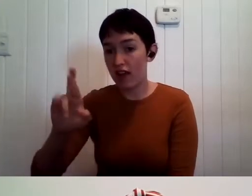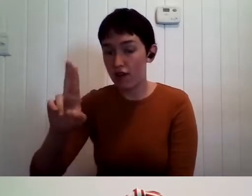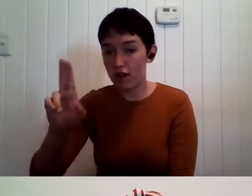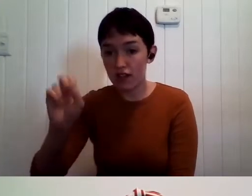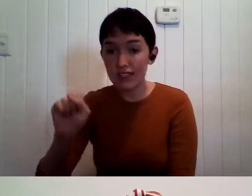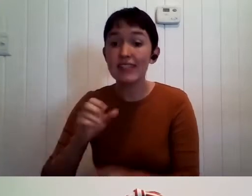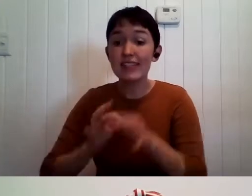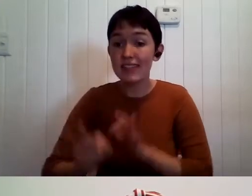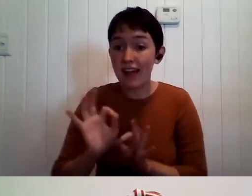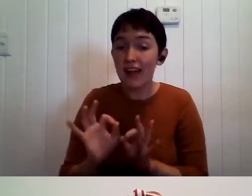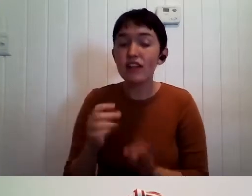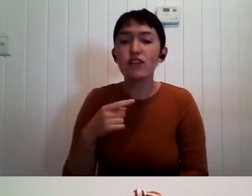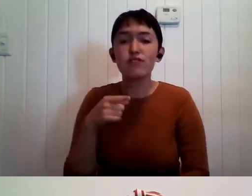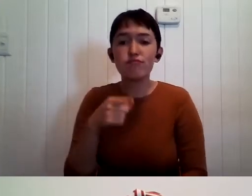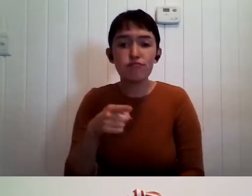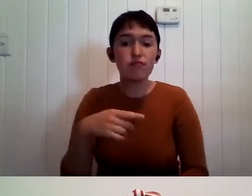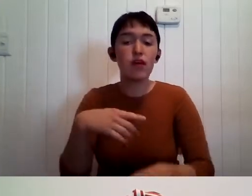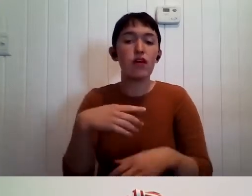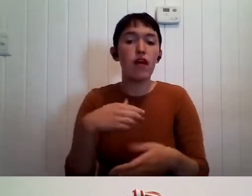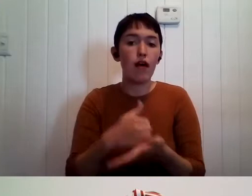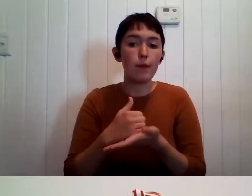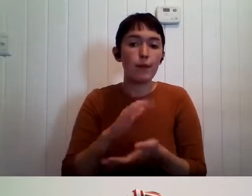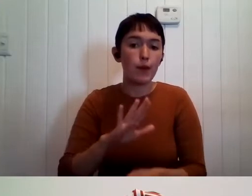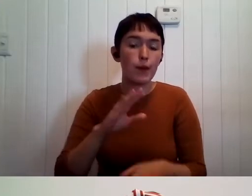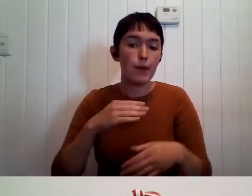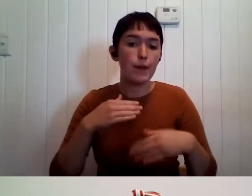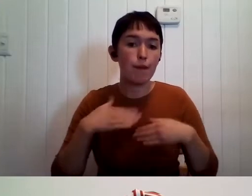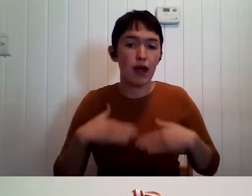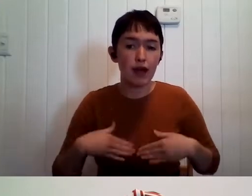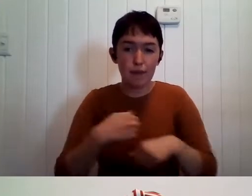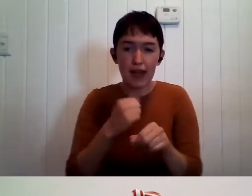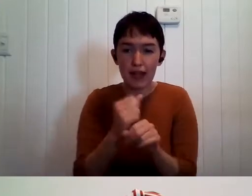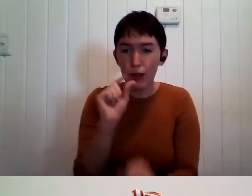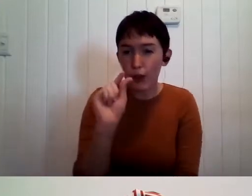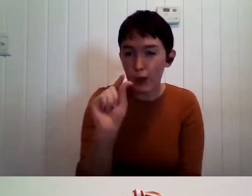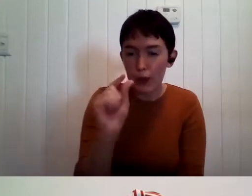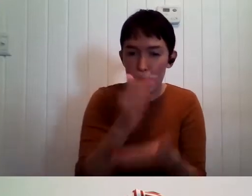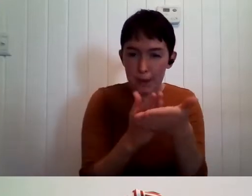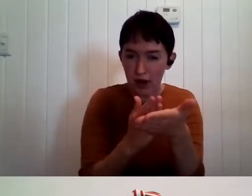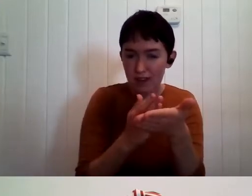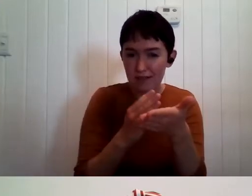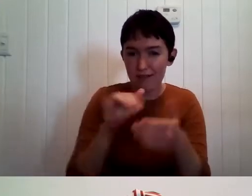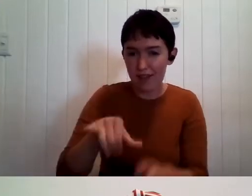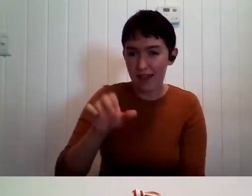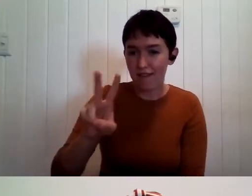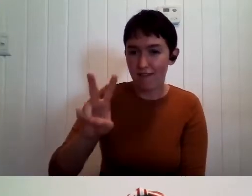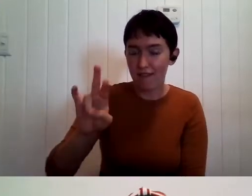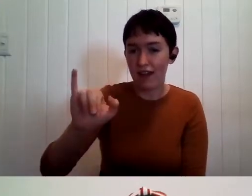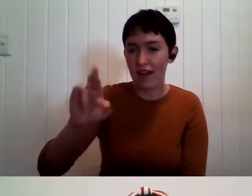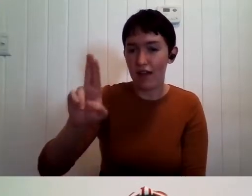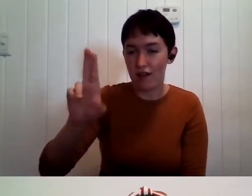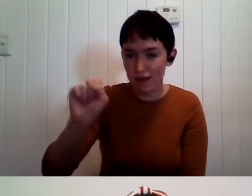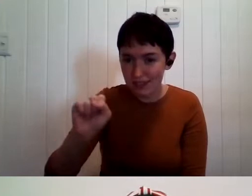body make a little piece of the virus that then they can create attacking particles against.